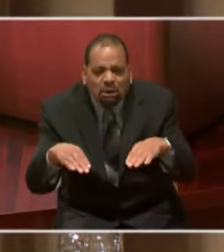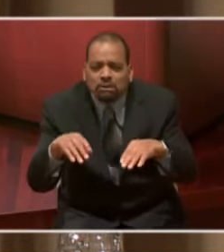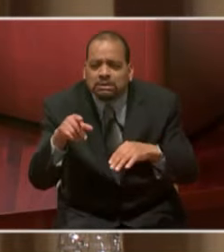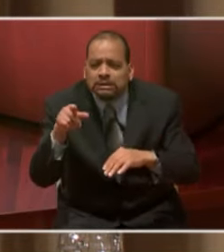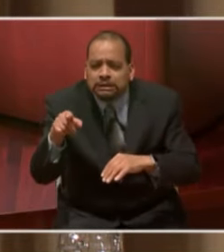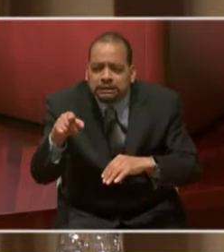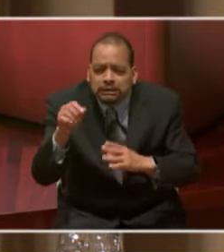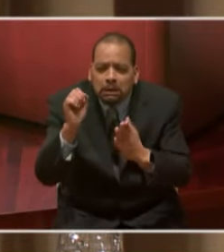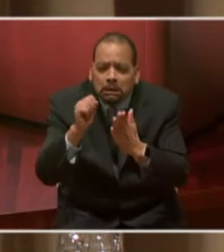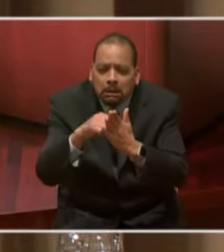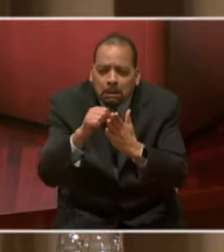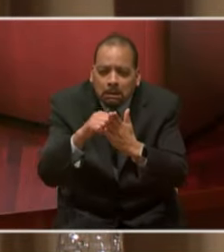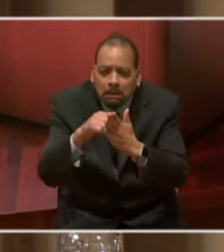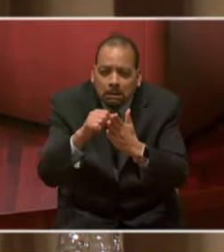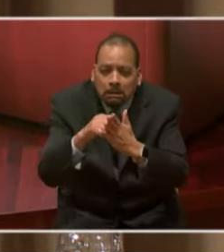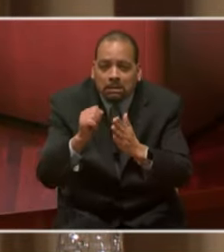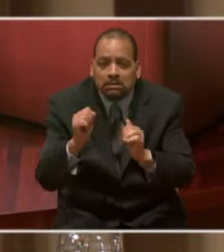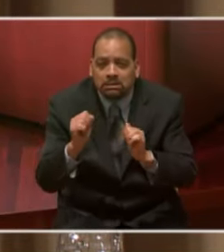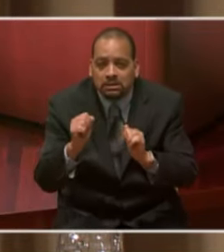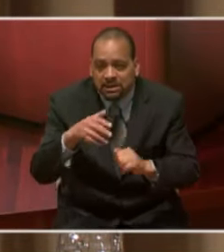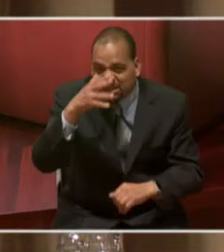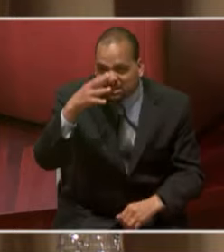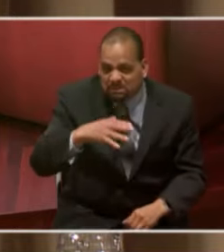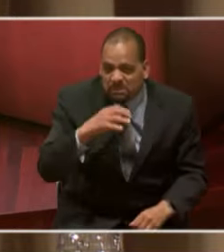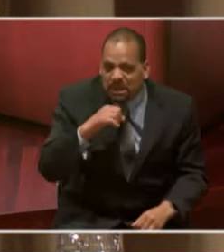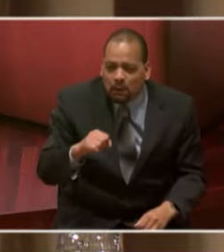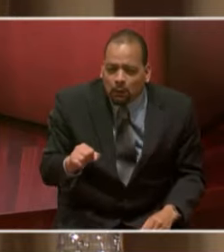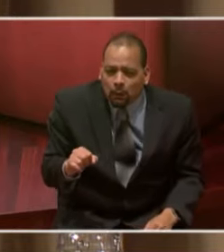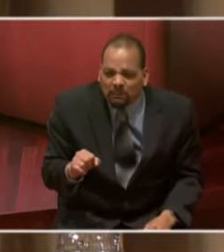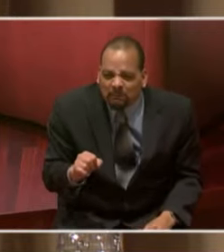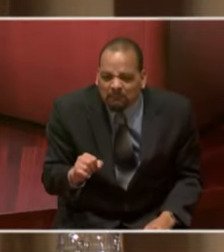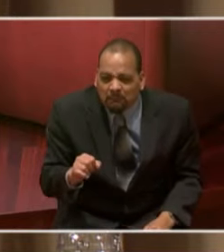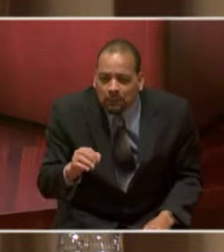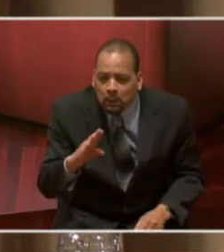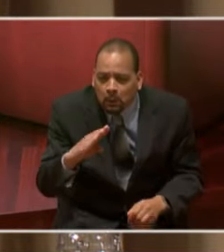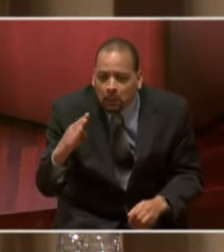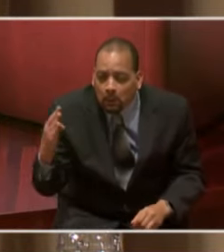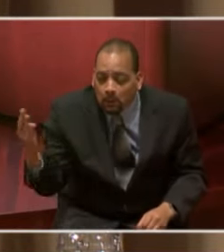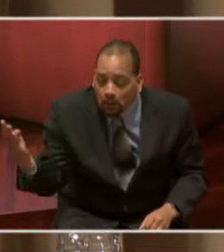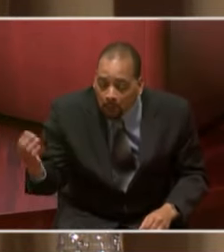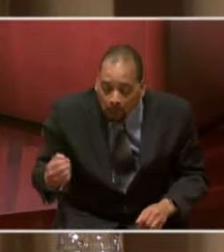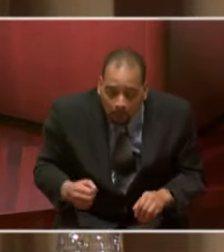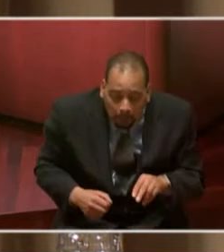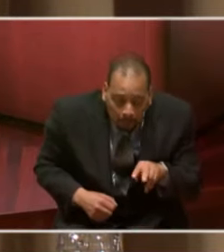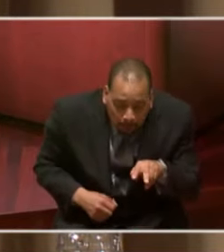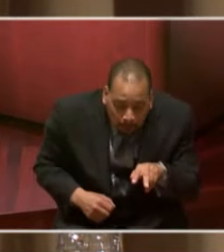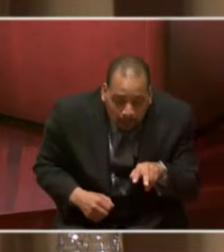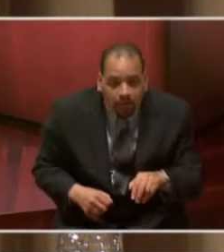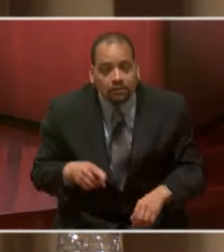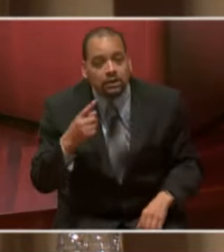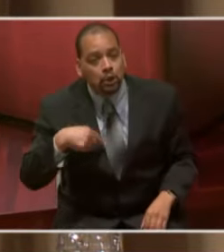in Nashville, her father flew down from Buffalo, got her, and took her back to Nashville.